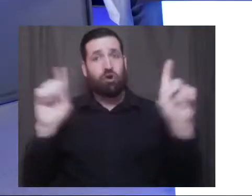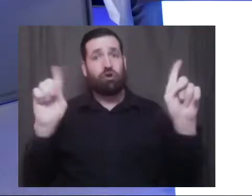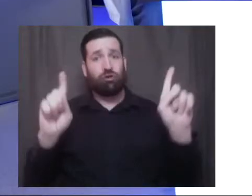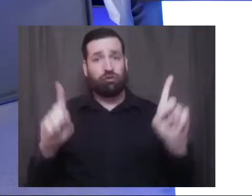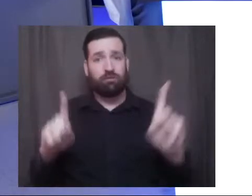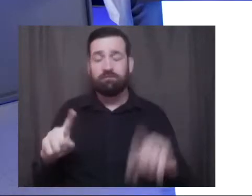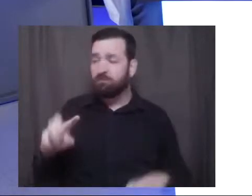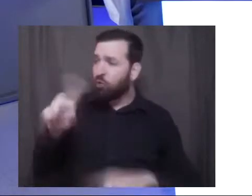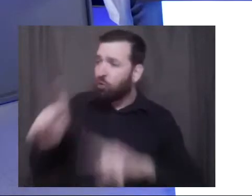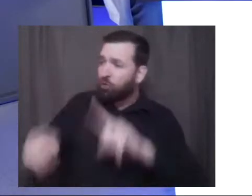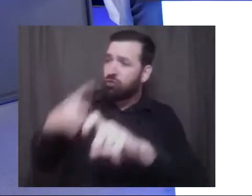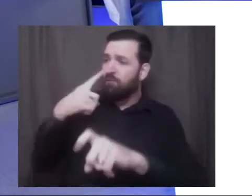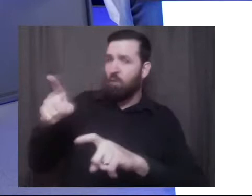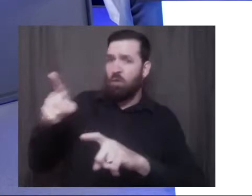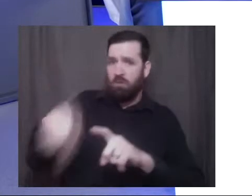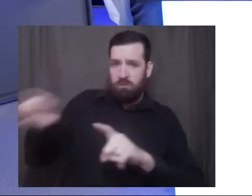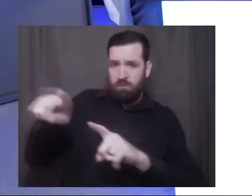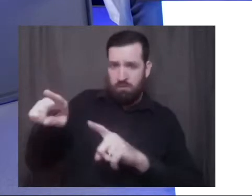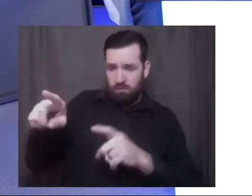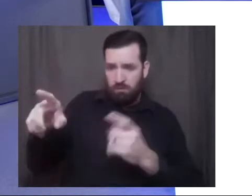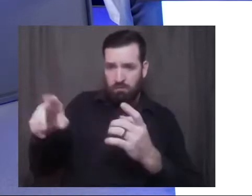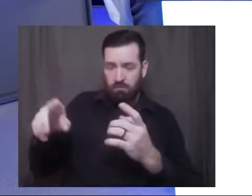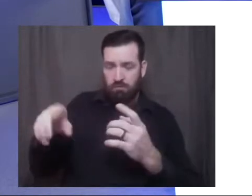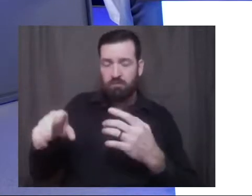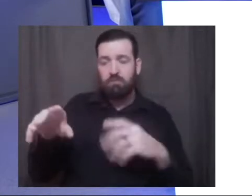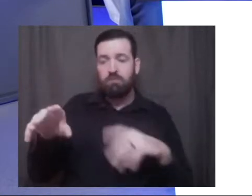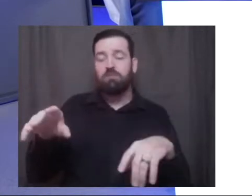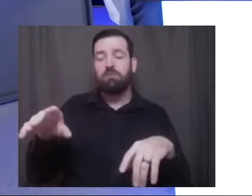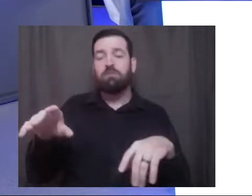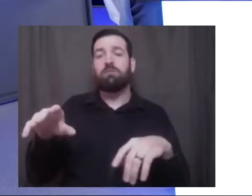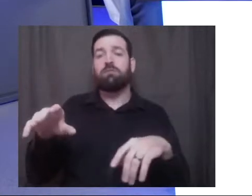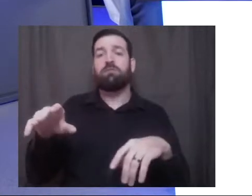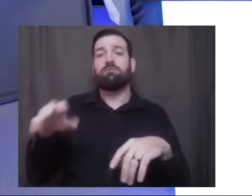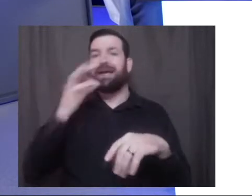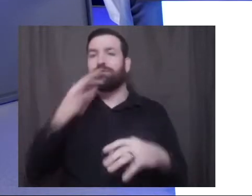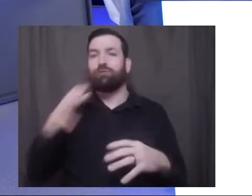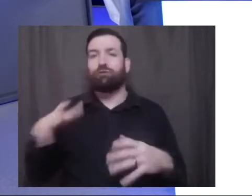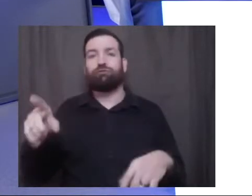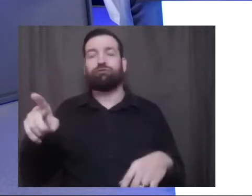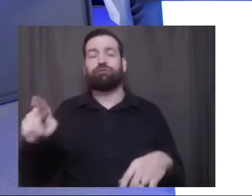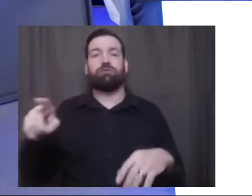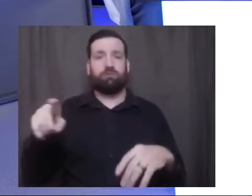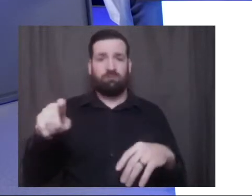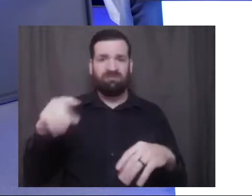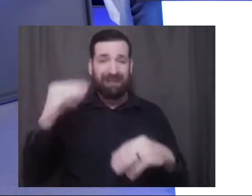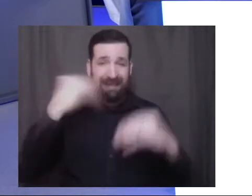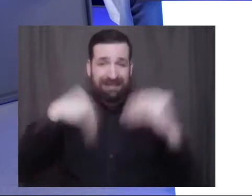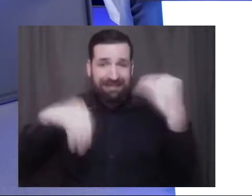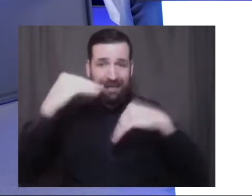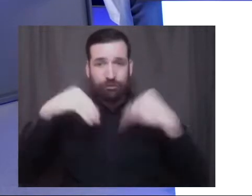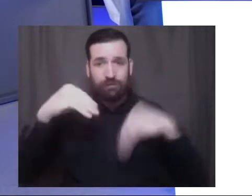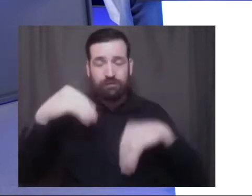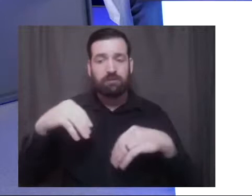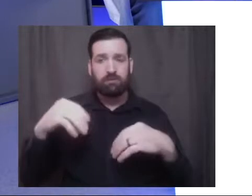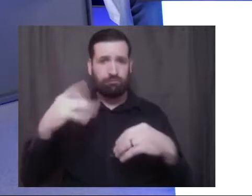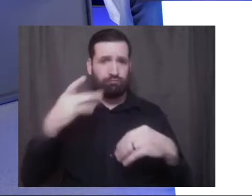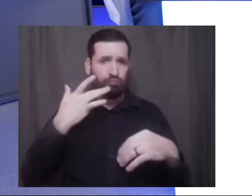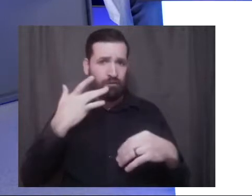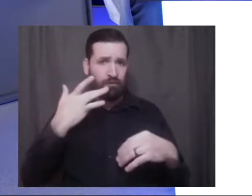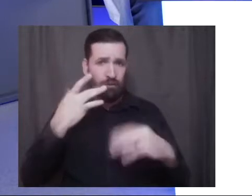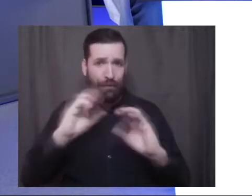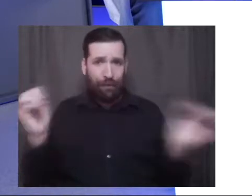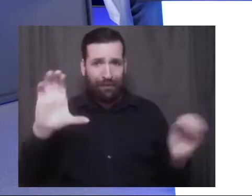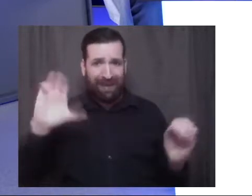experts in the field. When it comes to concession stands, would you prefer people stick with the cashless